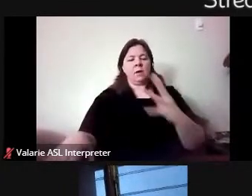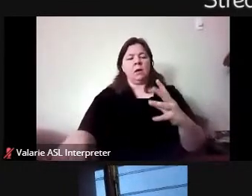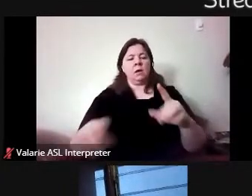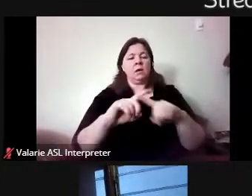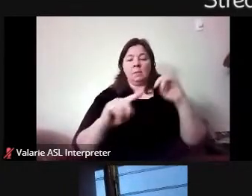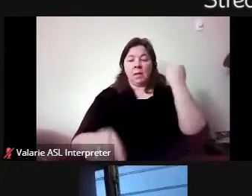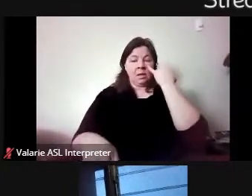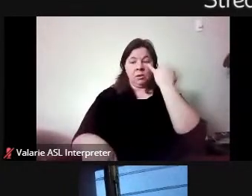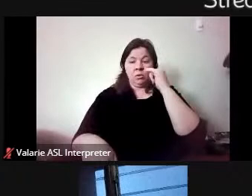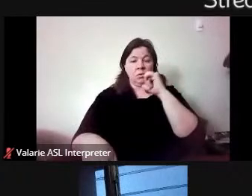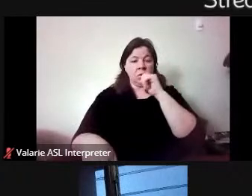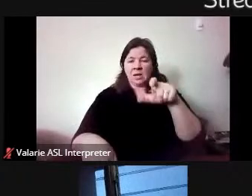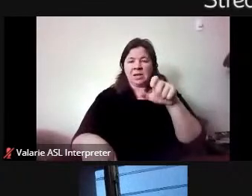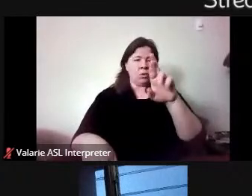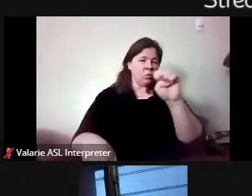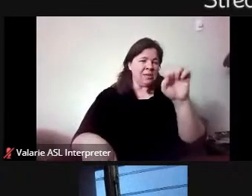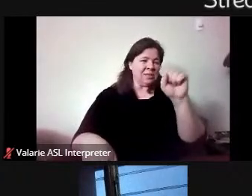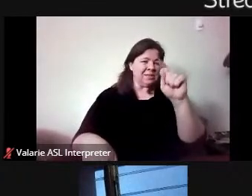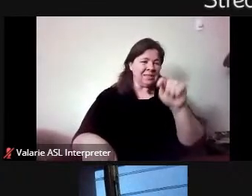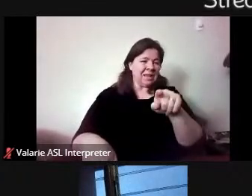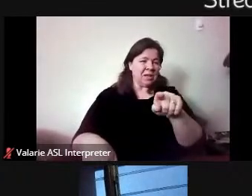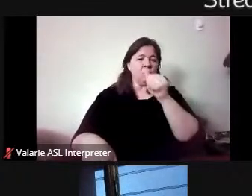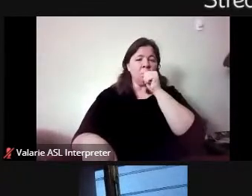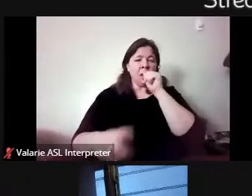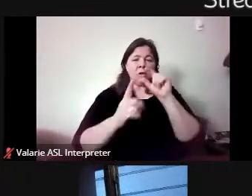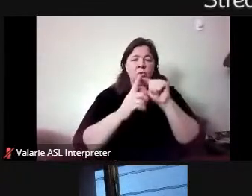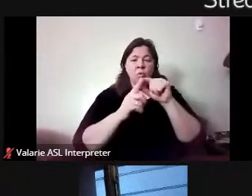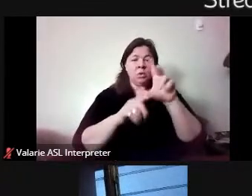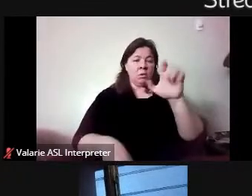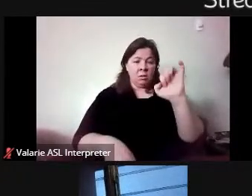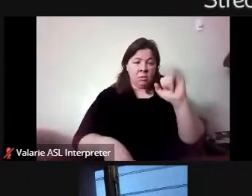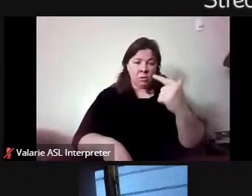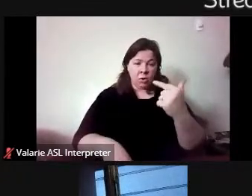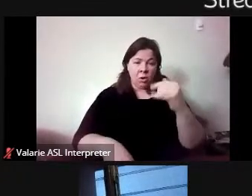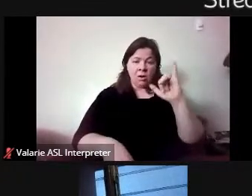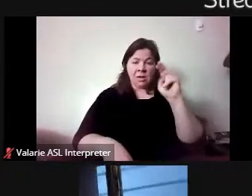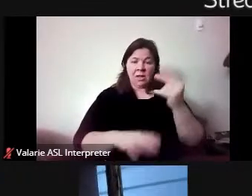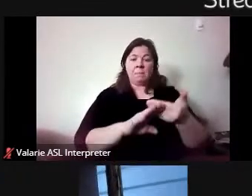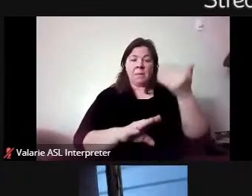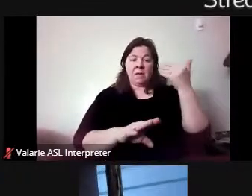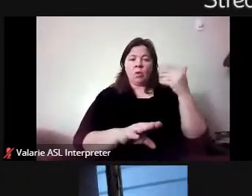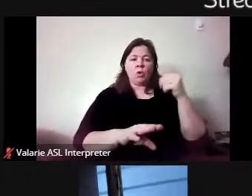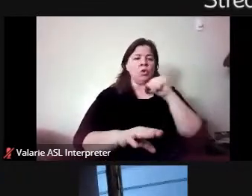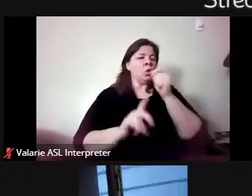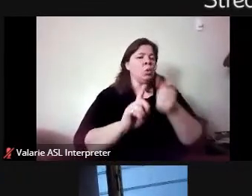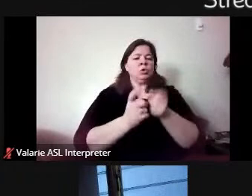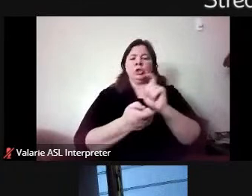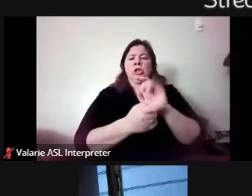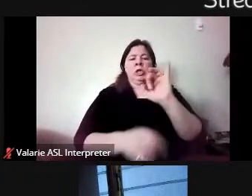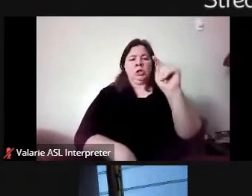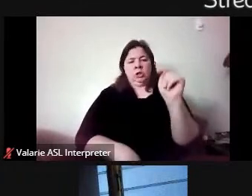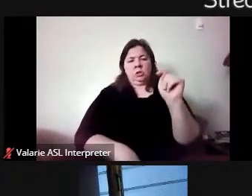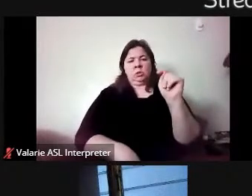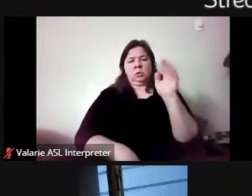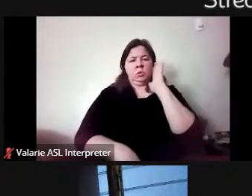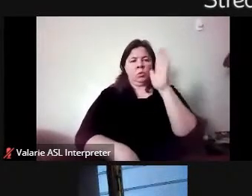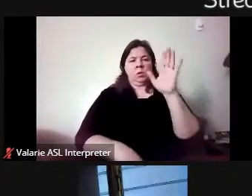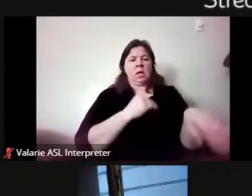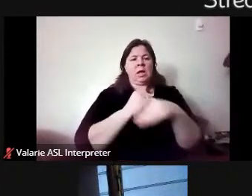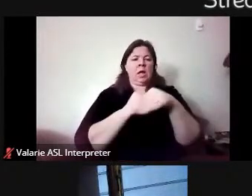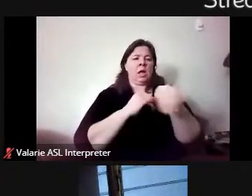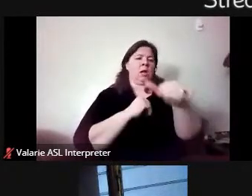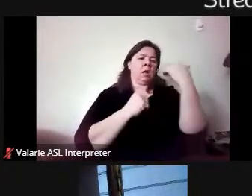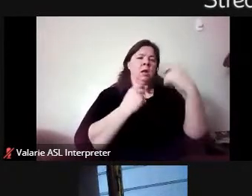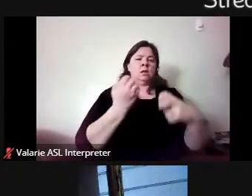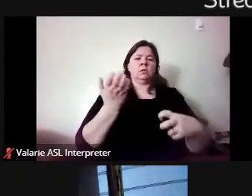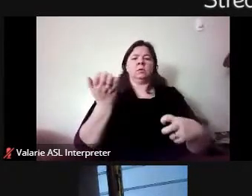you don't need to reset your password. If you've logged in before with that password, don't change it because it's just going to add another